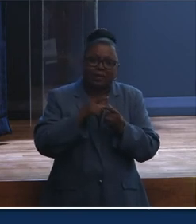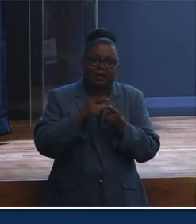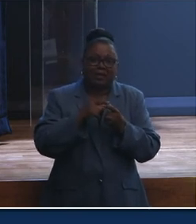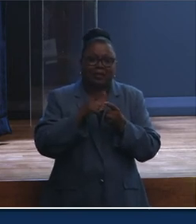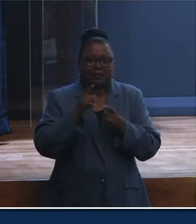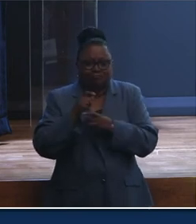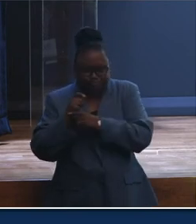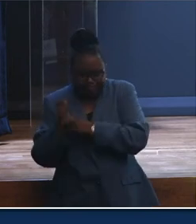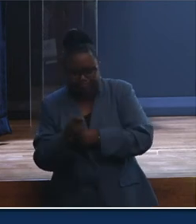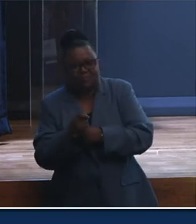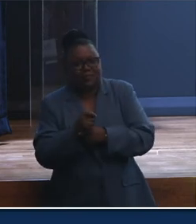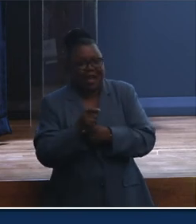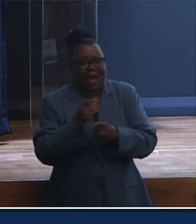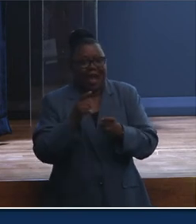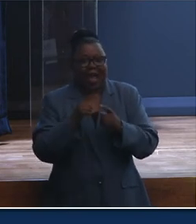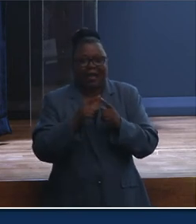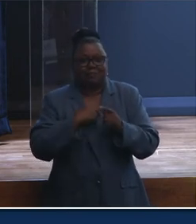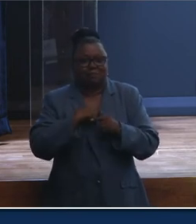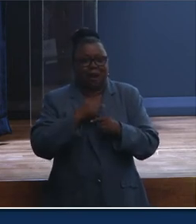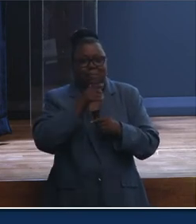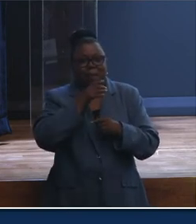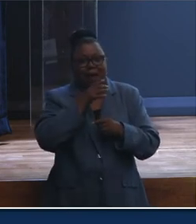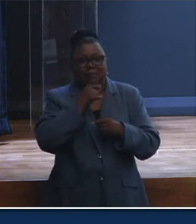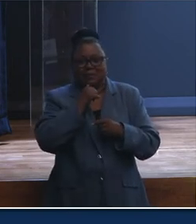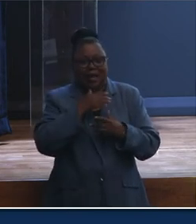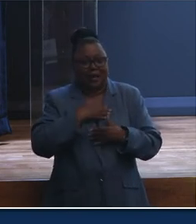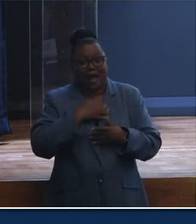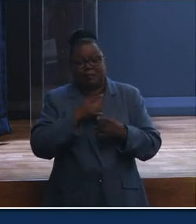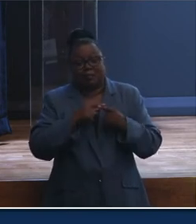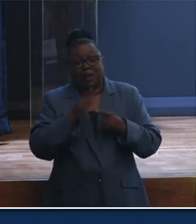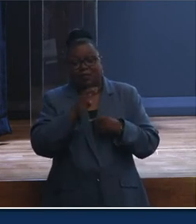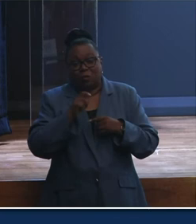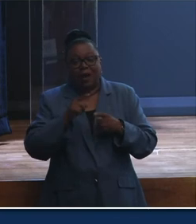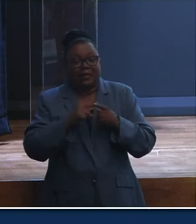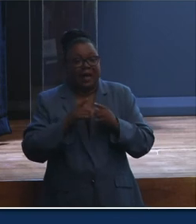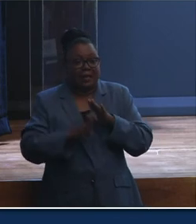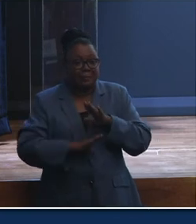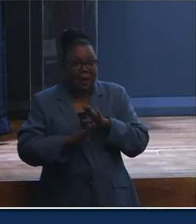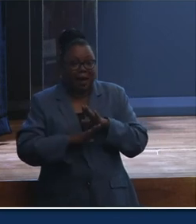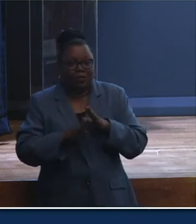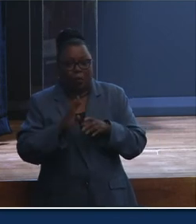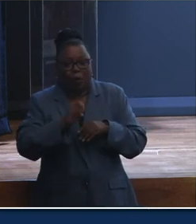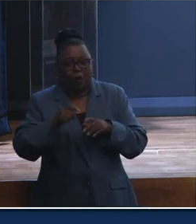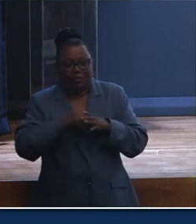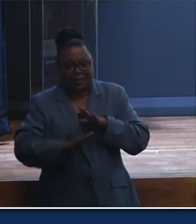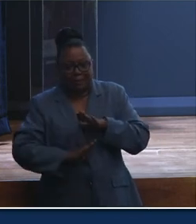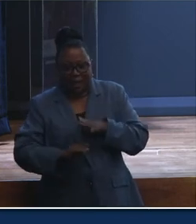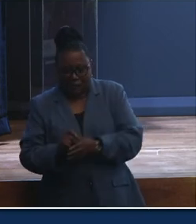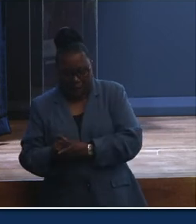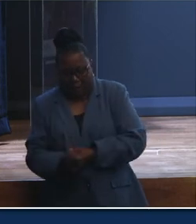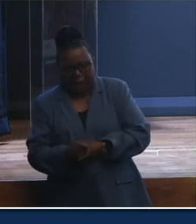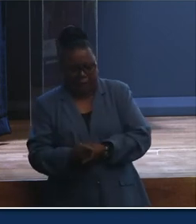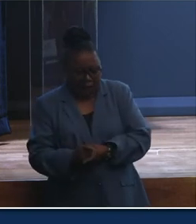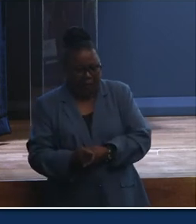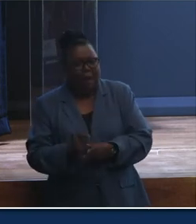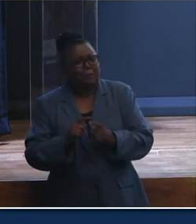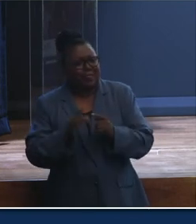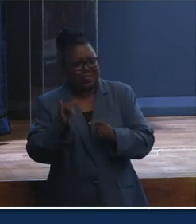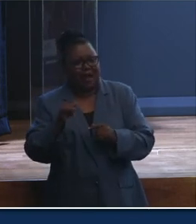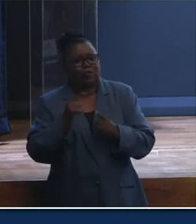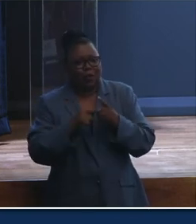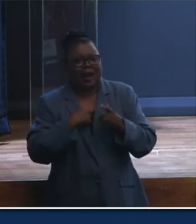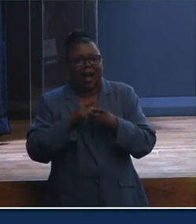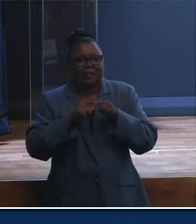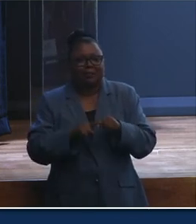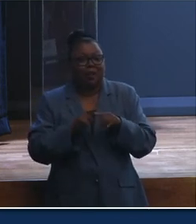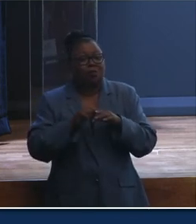pucks at my mom's not happy, but at the walls in my basement. And but that was, you know, that's what I